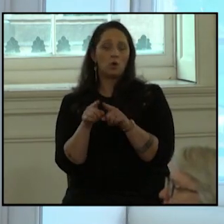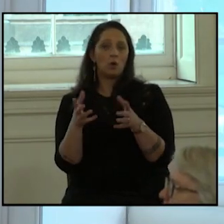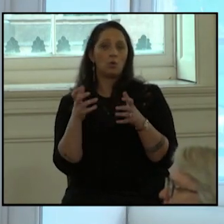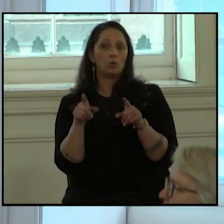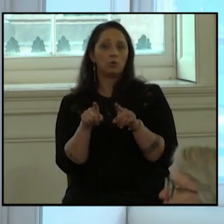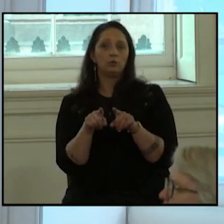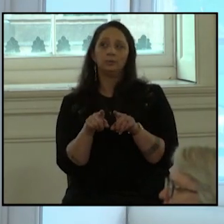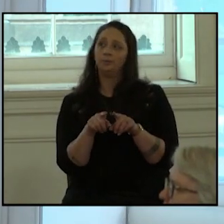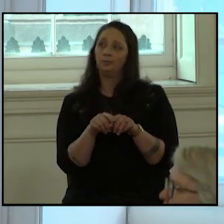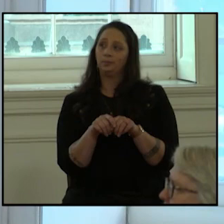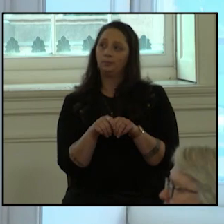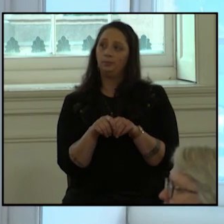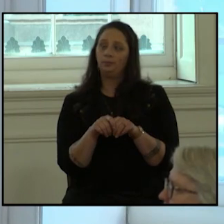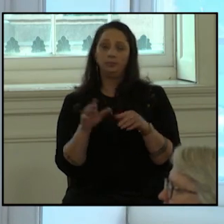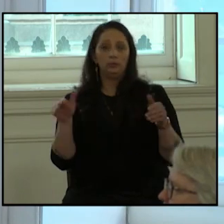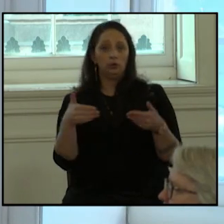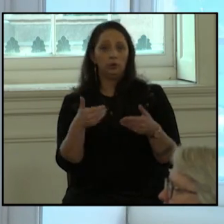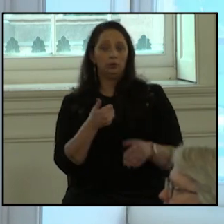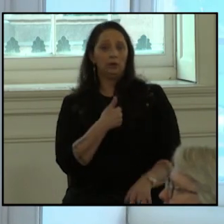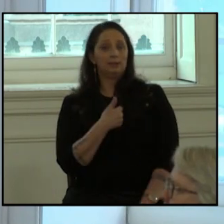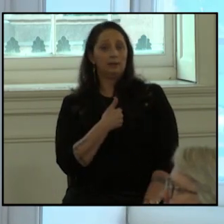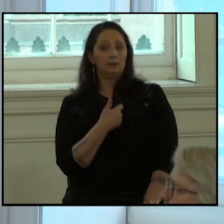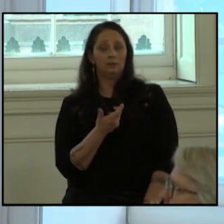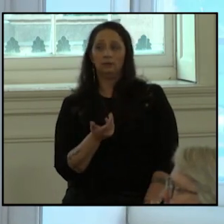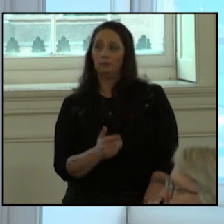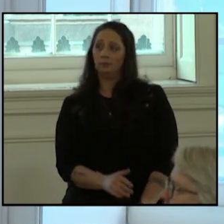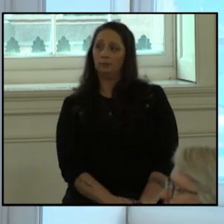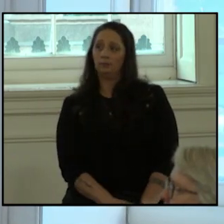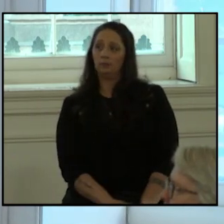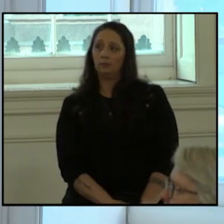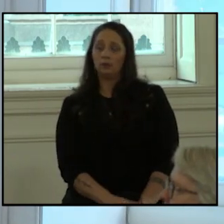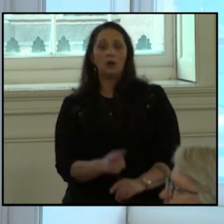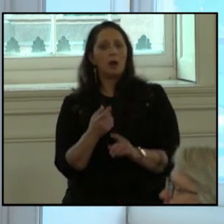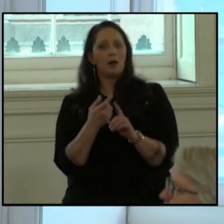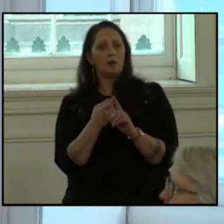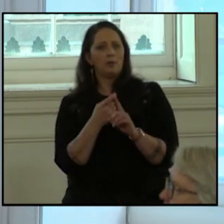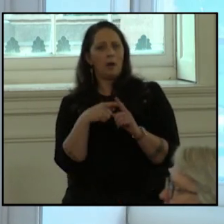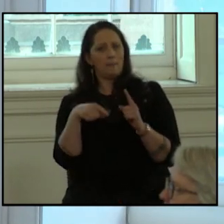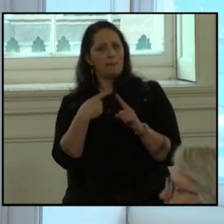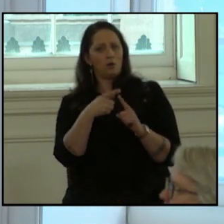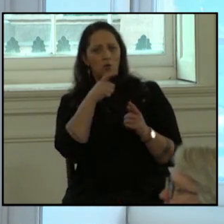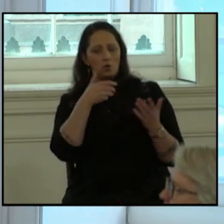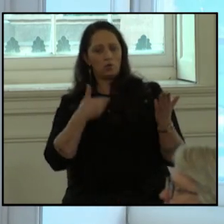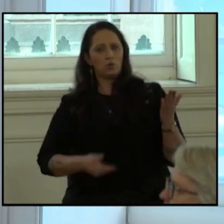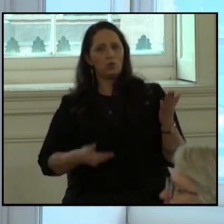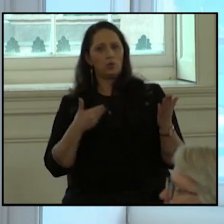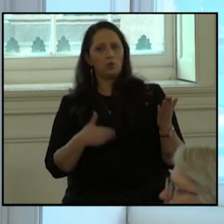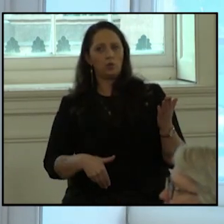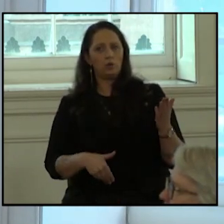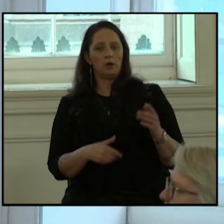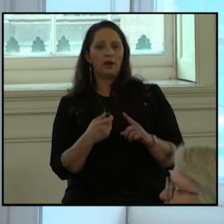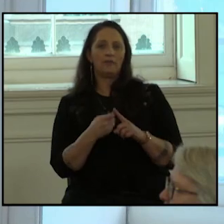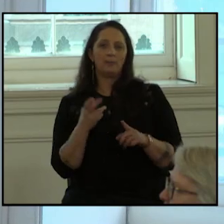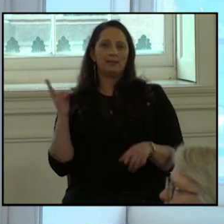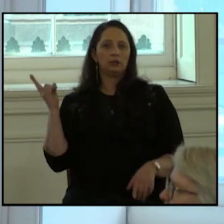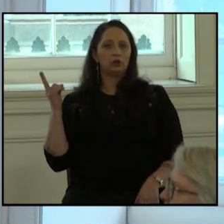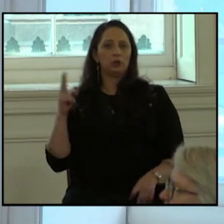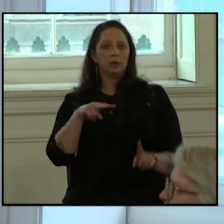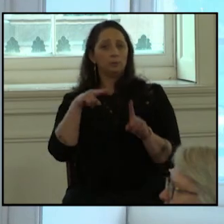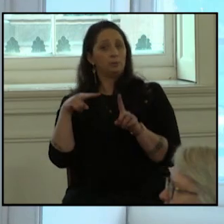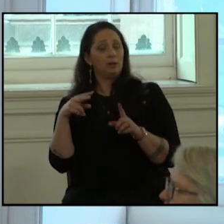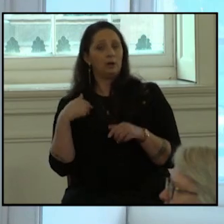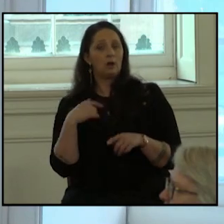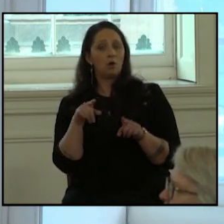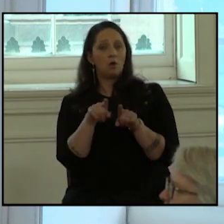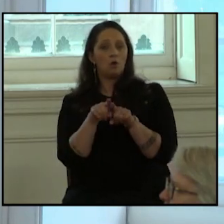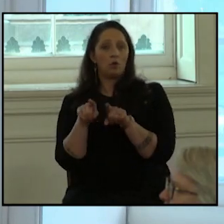to introduce myself based on who I am from a legacy perspective. I am also